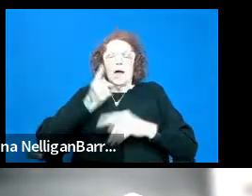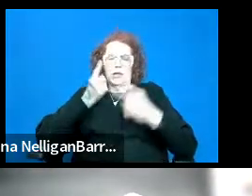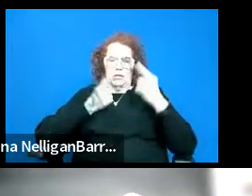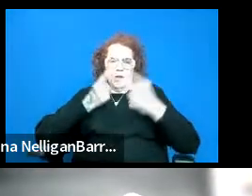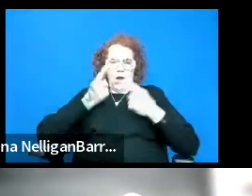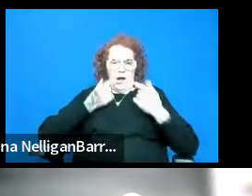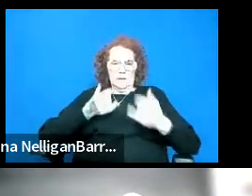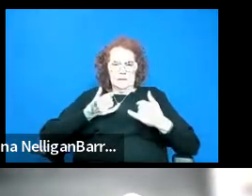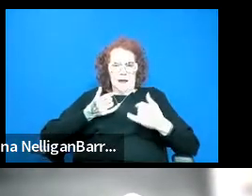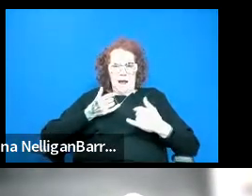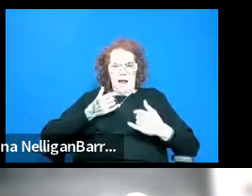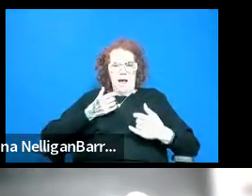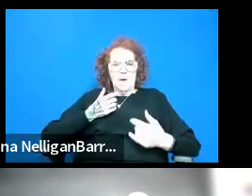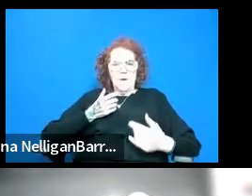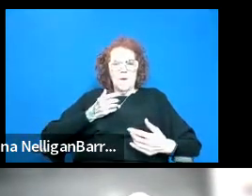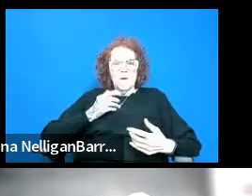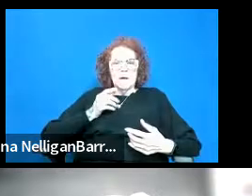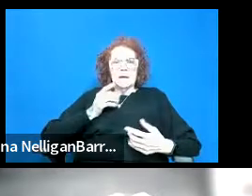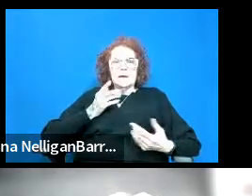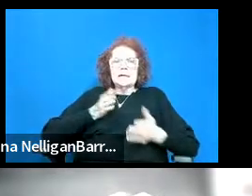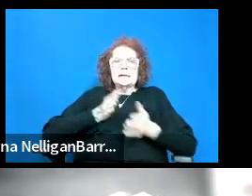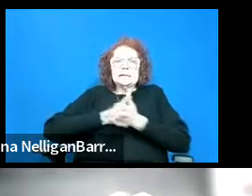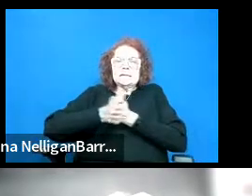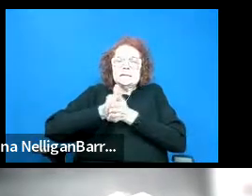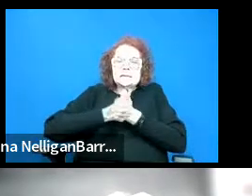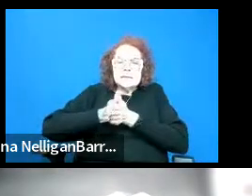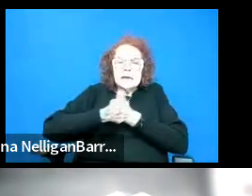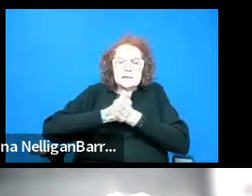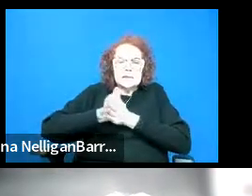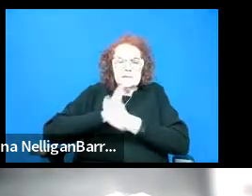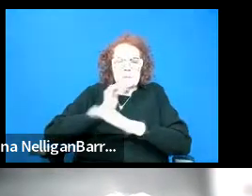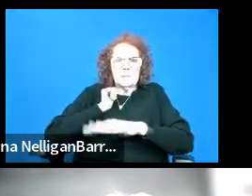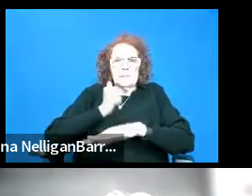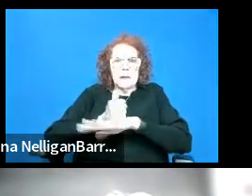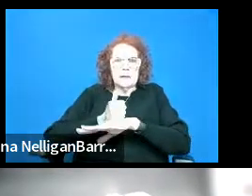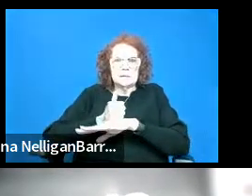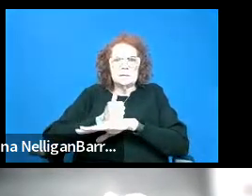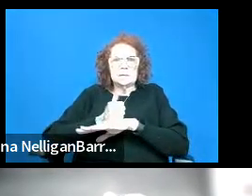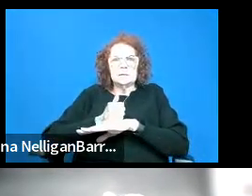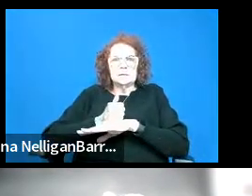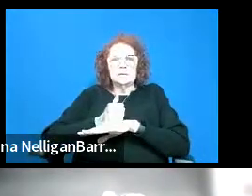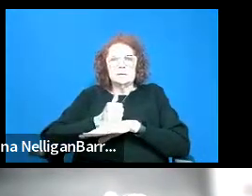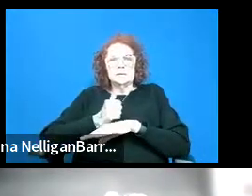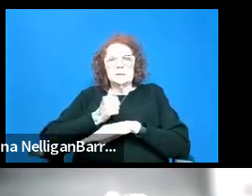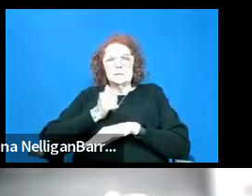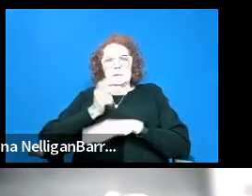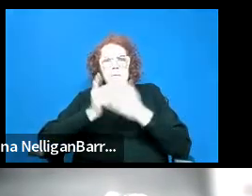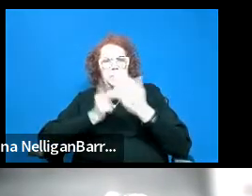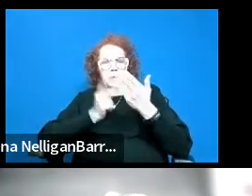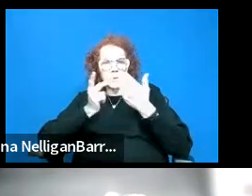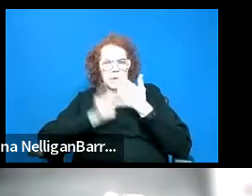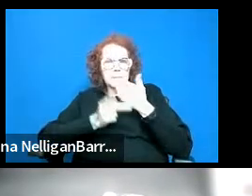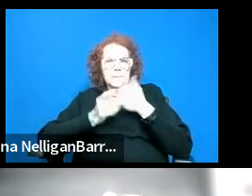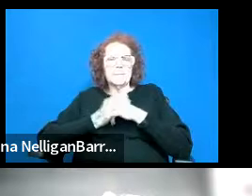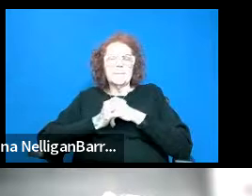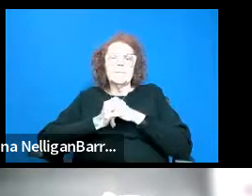program. So, I'm open to any comments on that, and looking forward